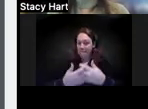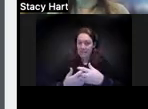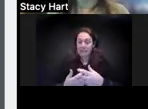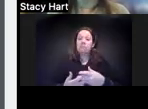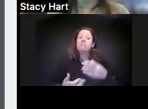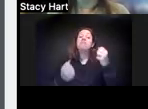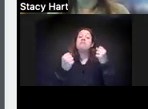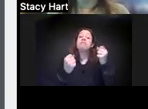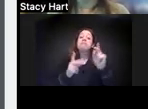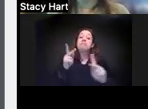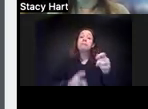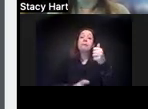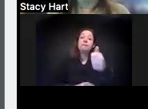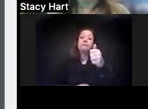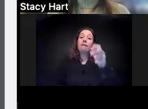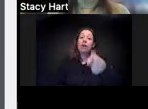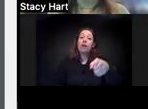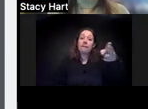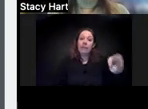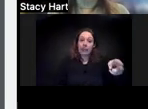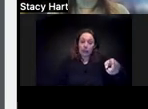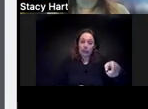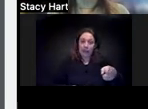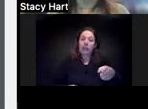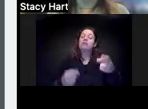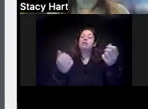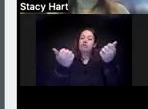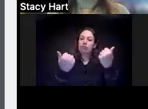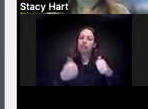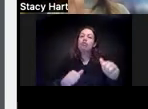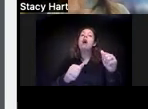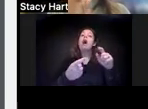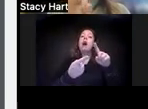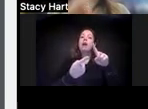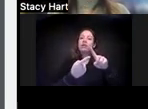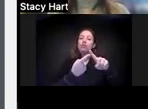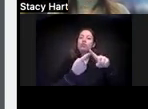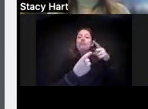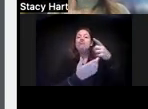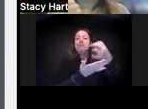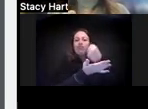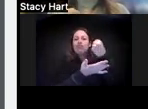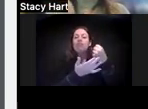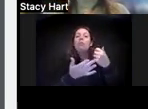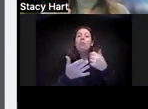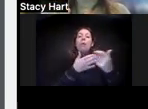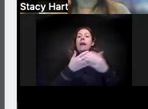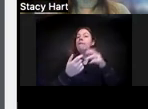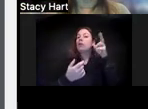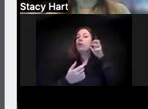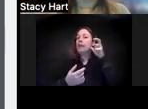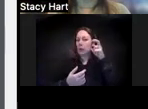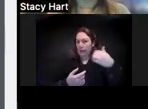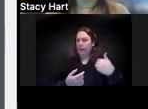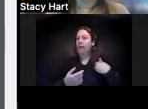hearing who try to make use of the hearing that they have. There are three main types, FM,